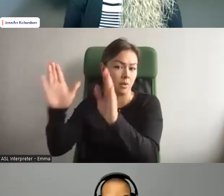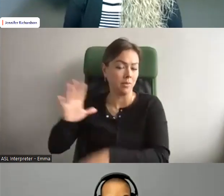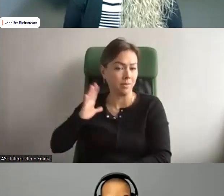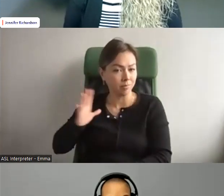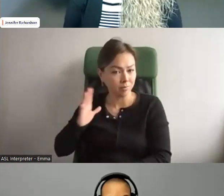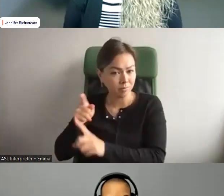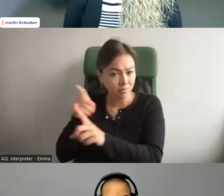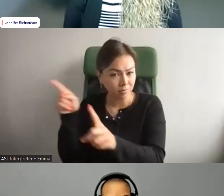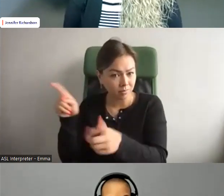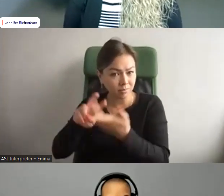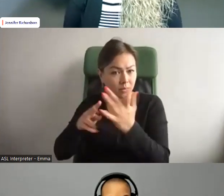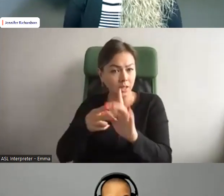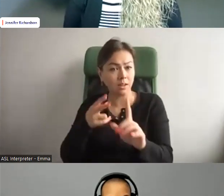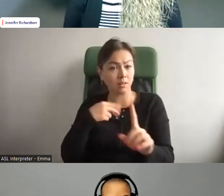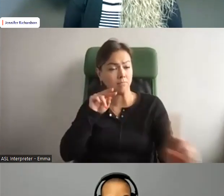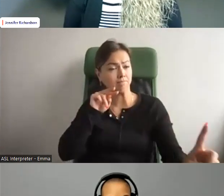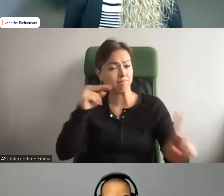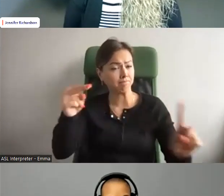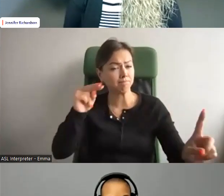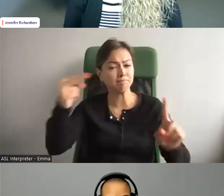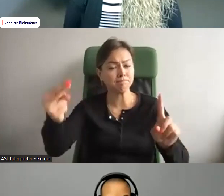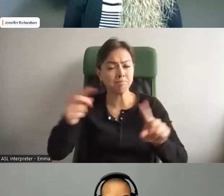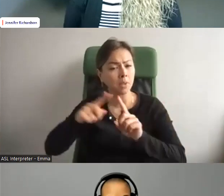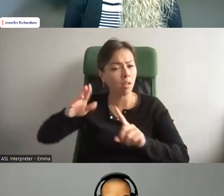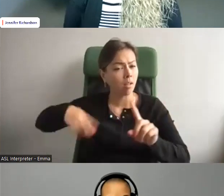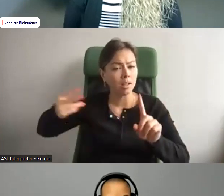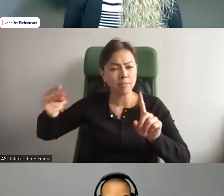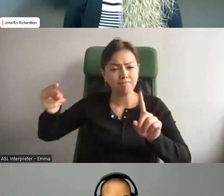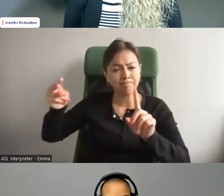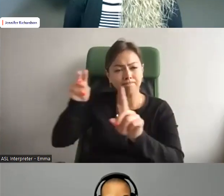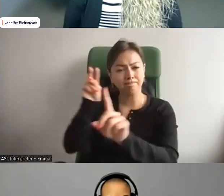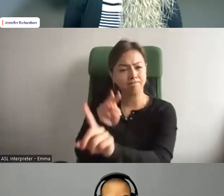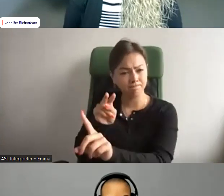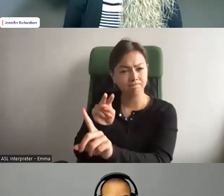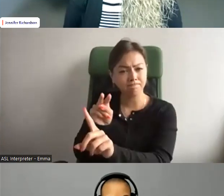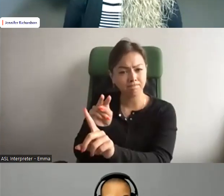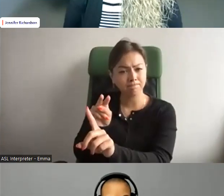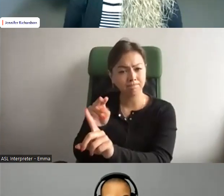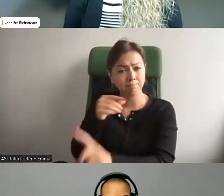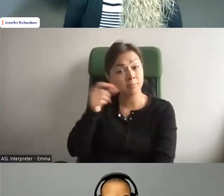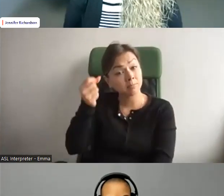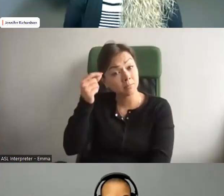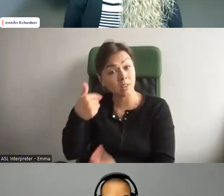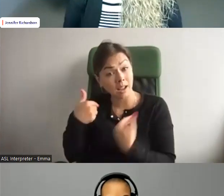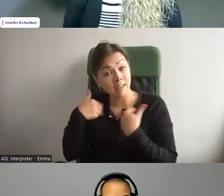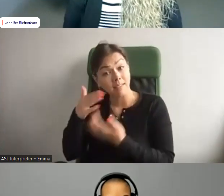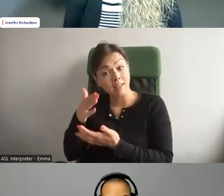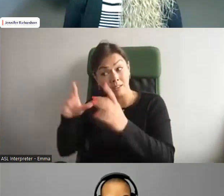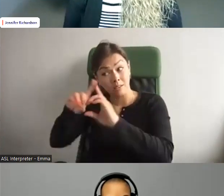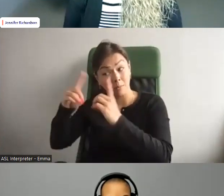What we're not getting is the other side of the story. And yet there are departments within government that would